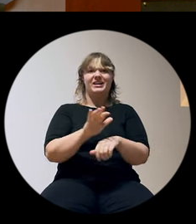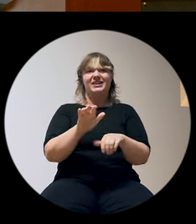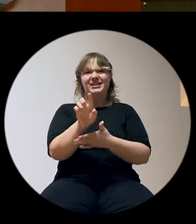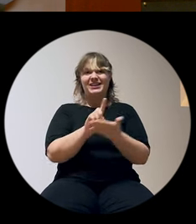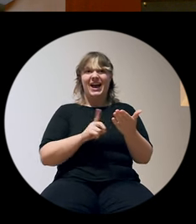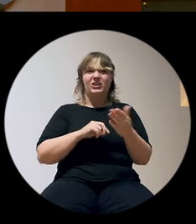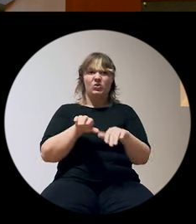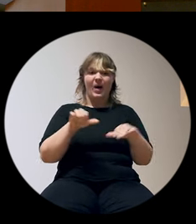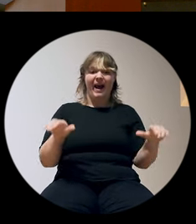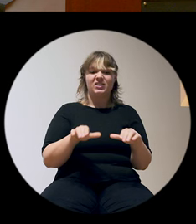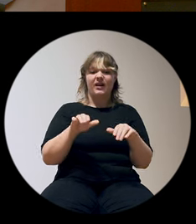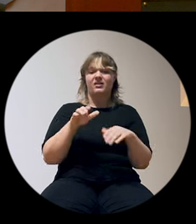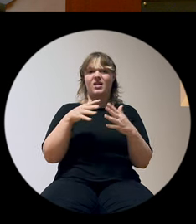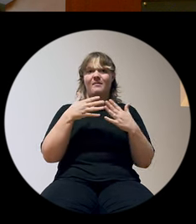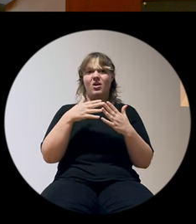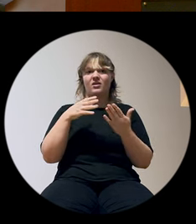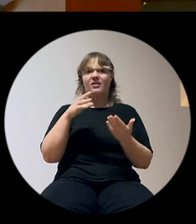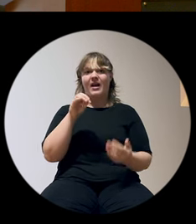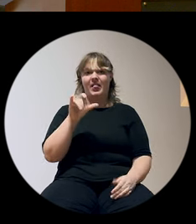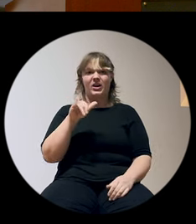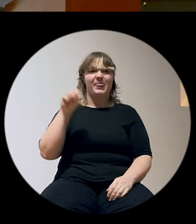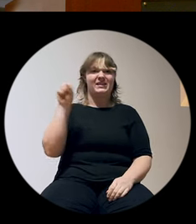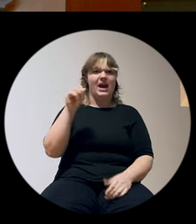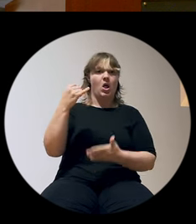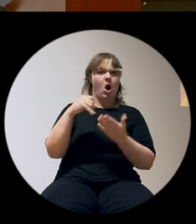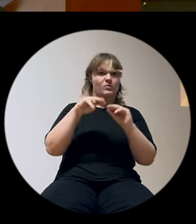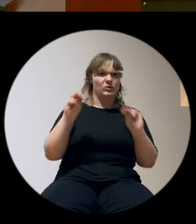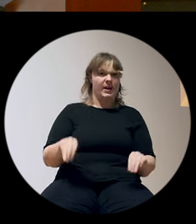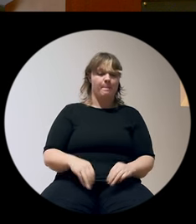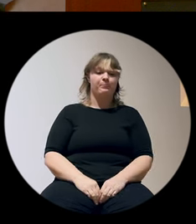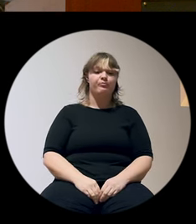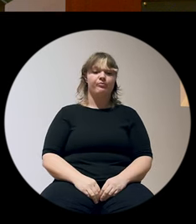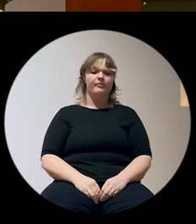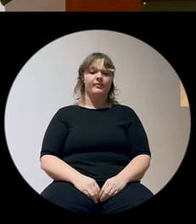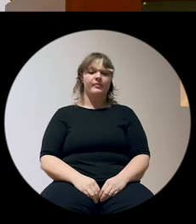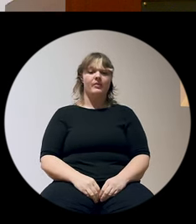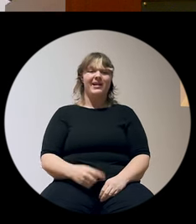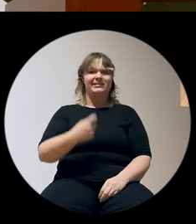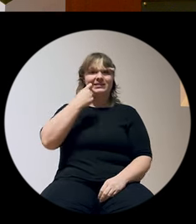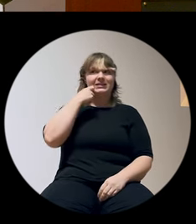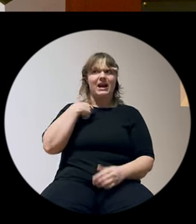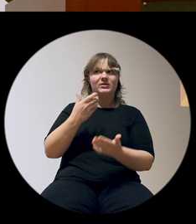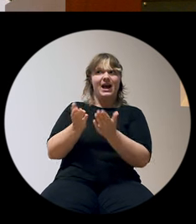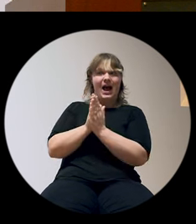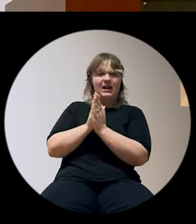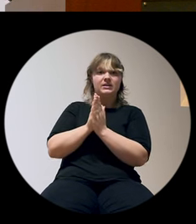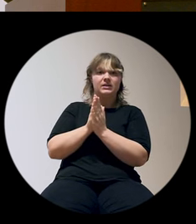the American Gallery at the Seattle Art Museum. I was recently asked